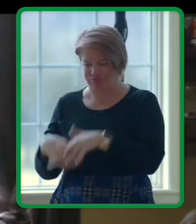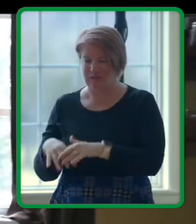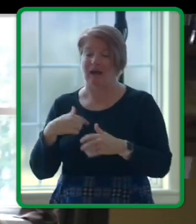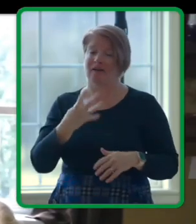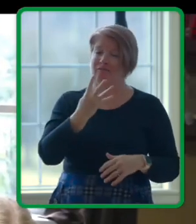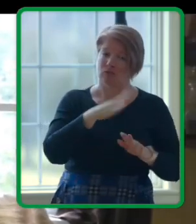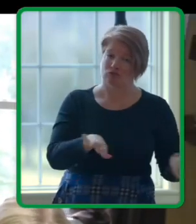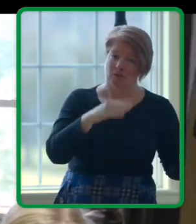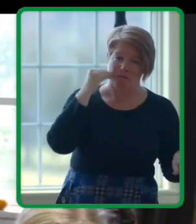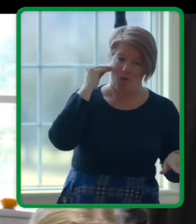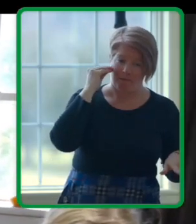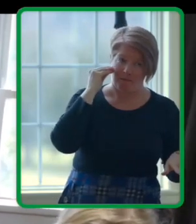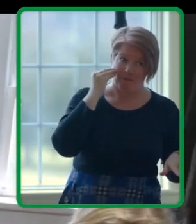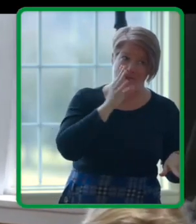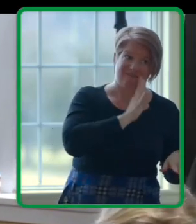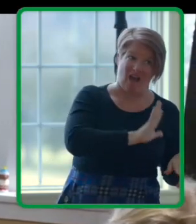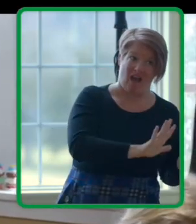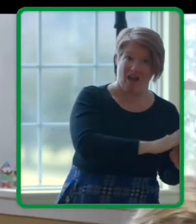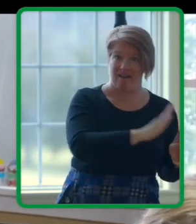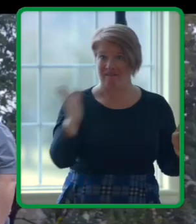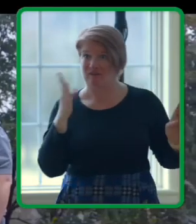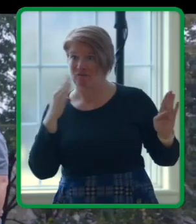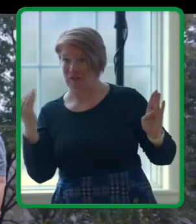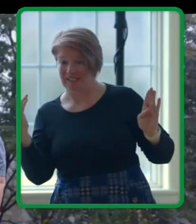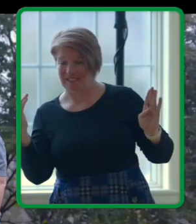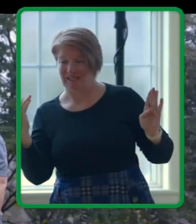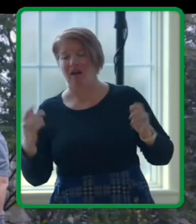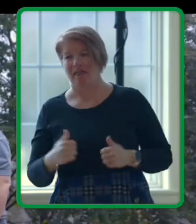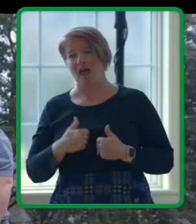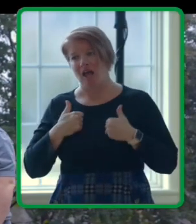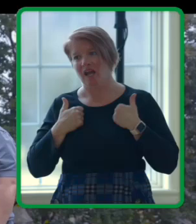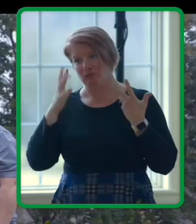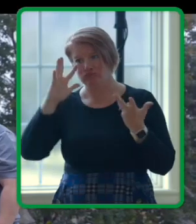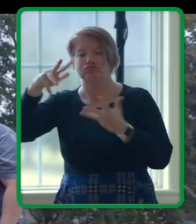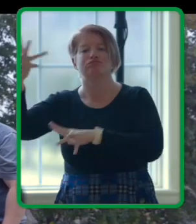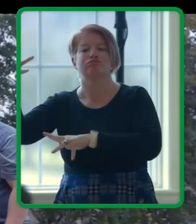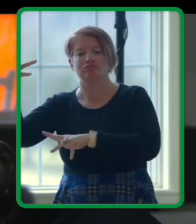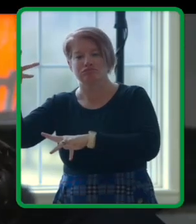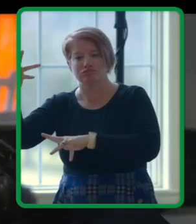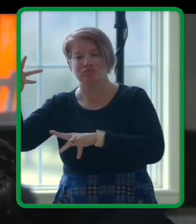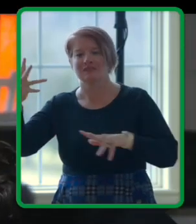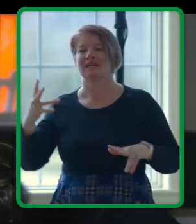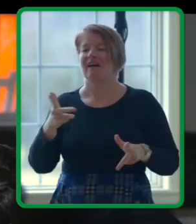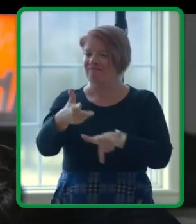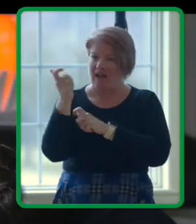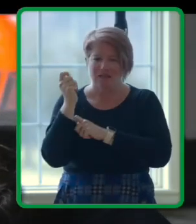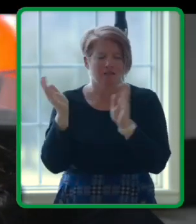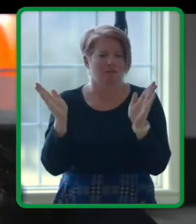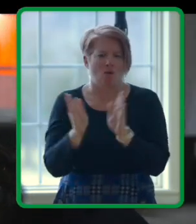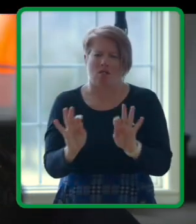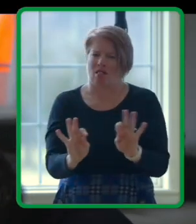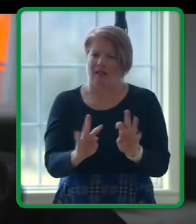kids in the house, ranging from ages 5 to 14. Life can get crazy fast. A small issue